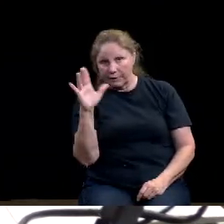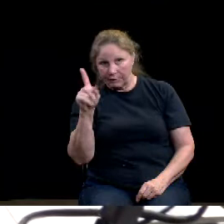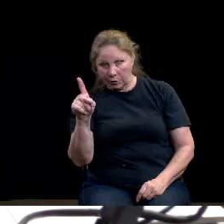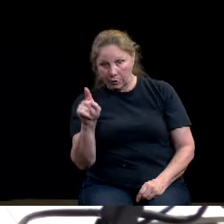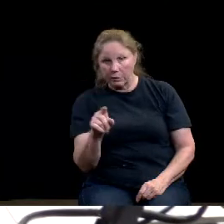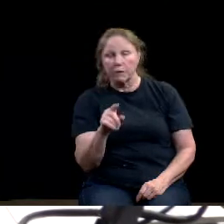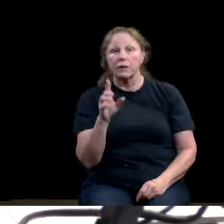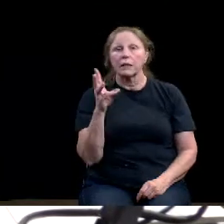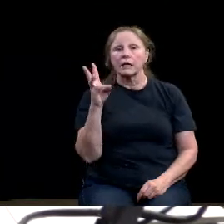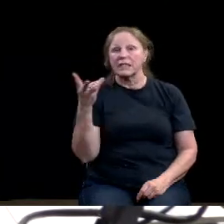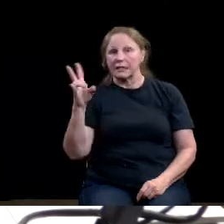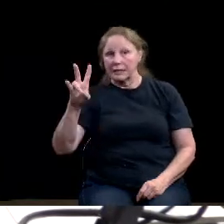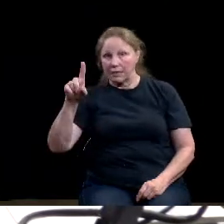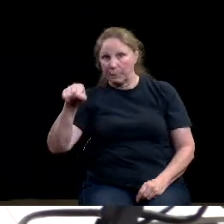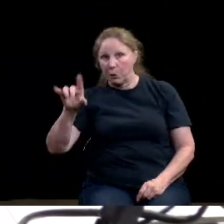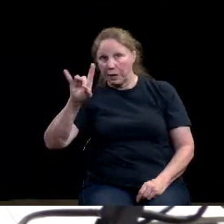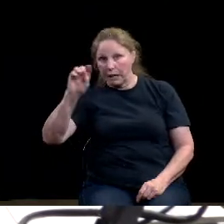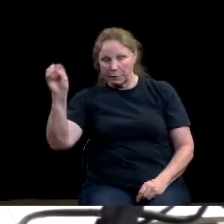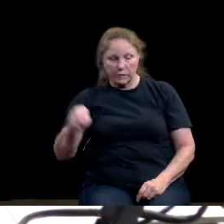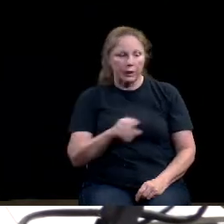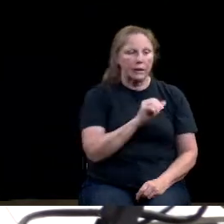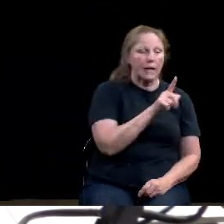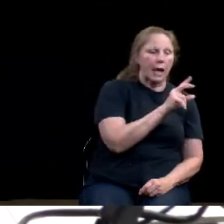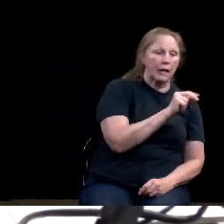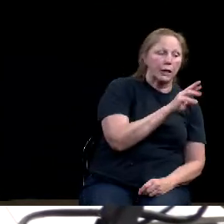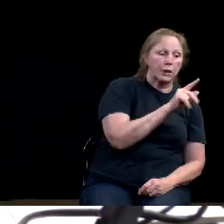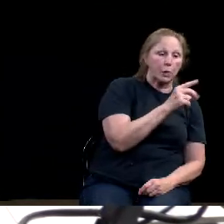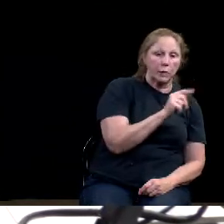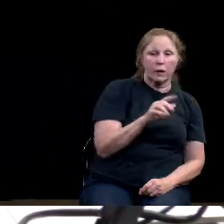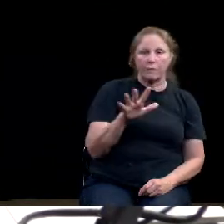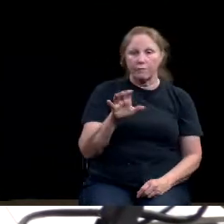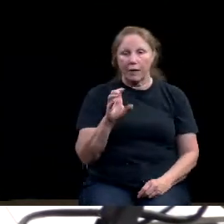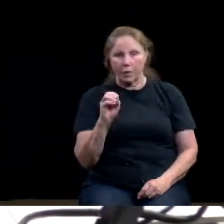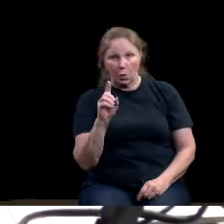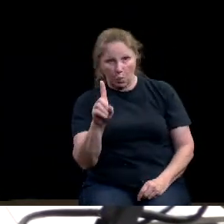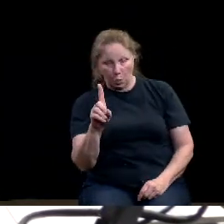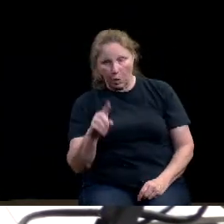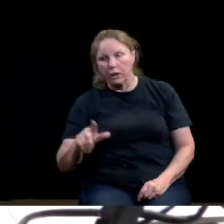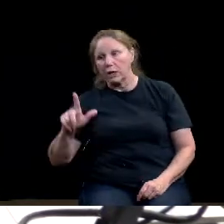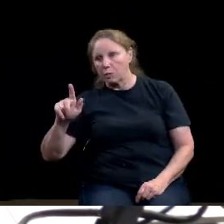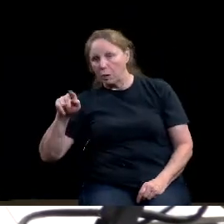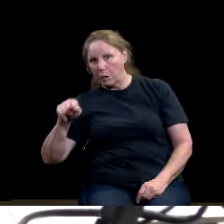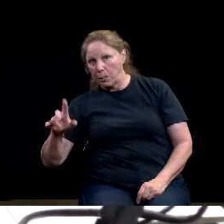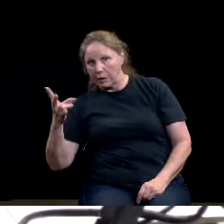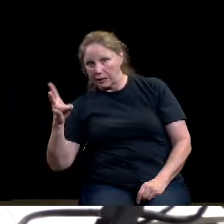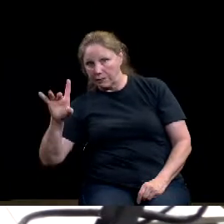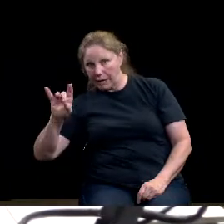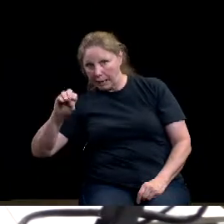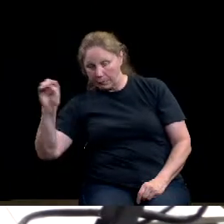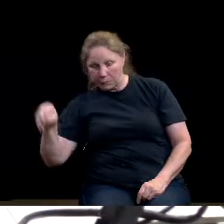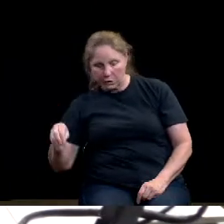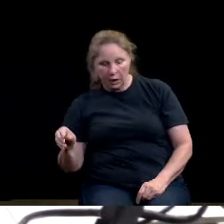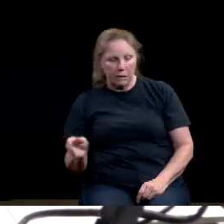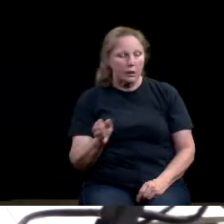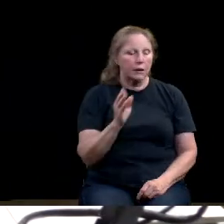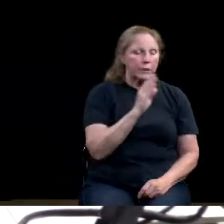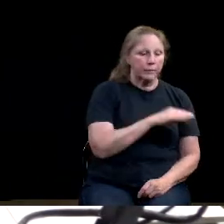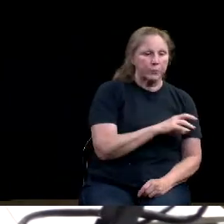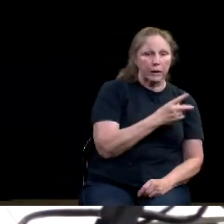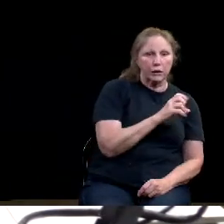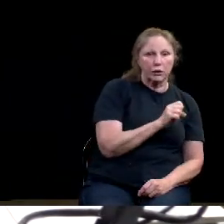21.78% of the votes. Tara Burns, 97, 4.22% of the votes. And Royce Montgomery,